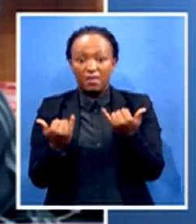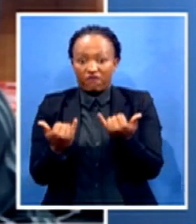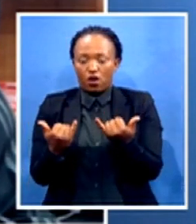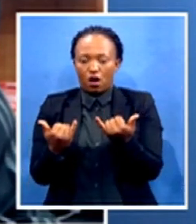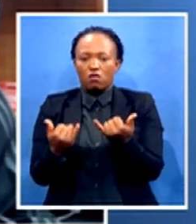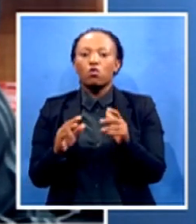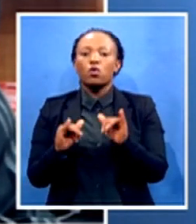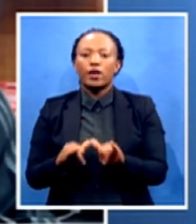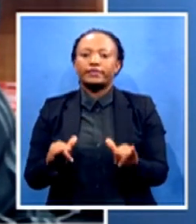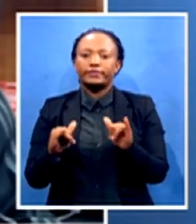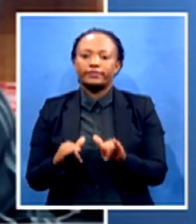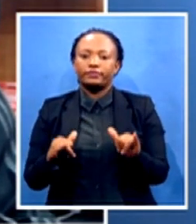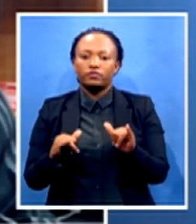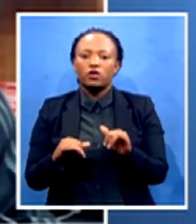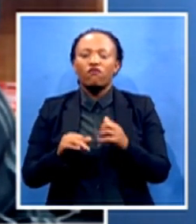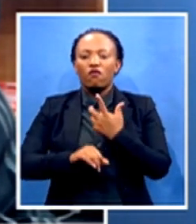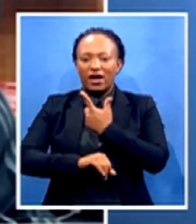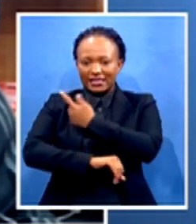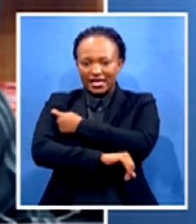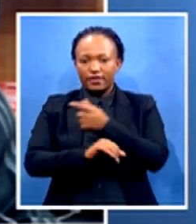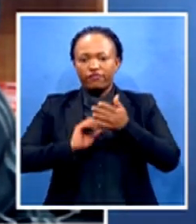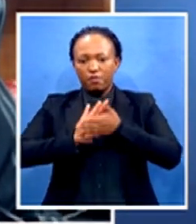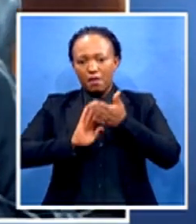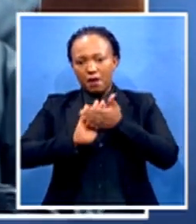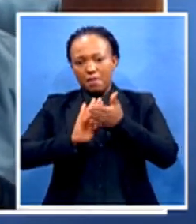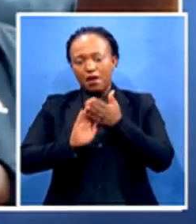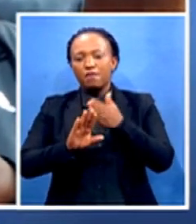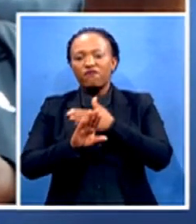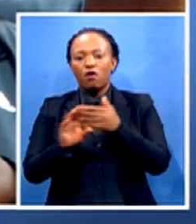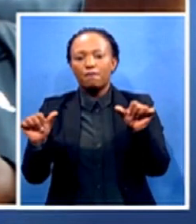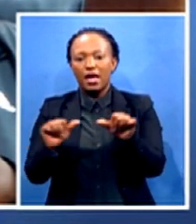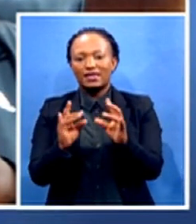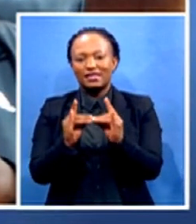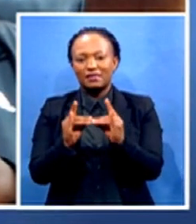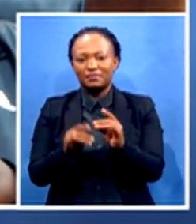first before we allow the supporters to the stadium. When are you going in for your next jab?